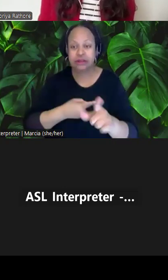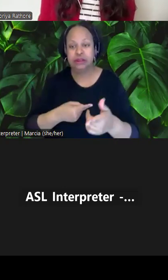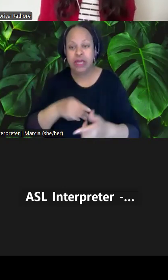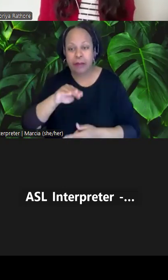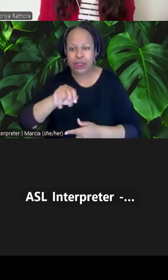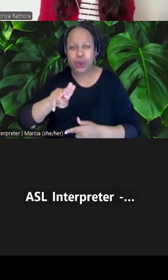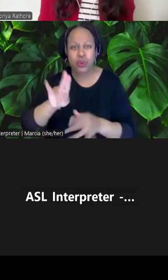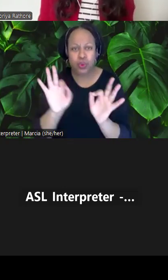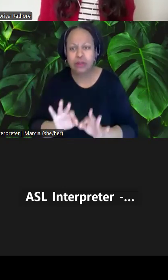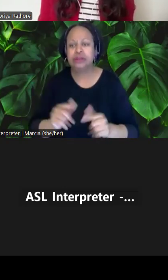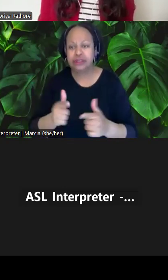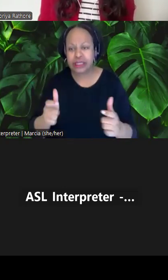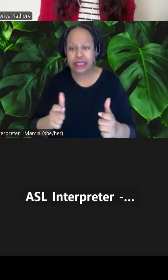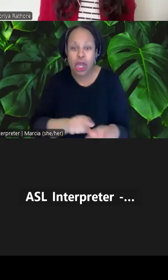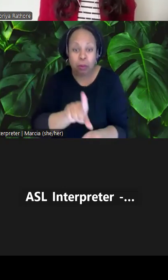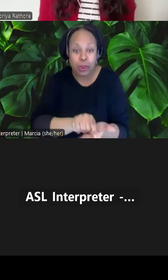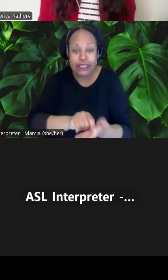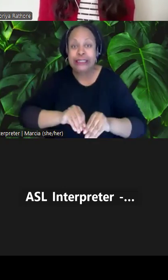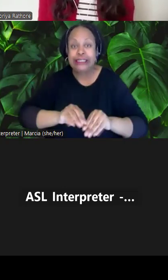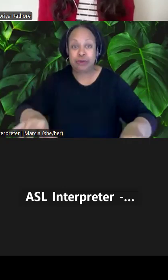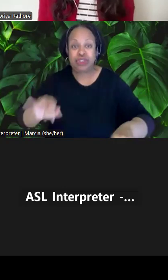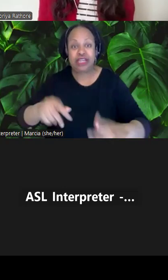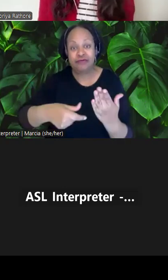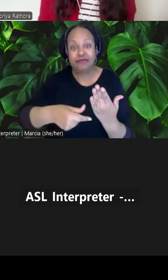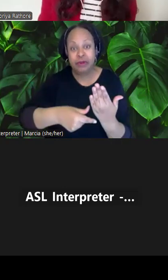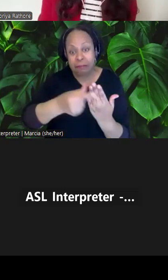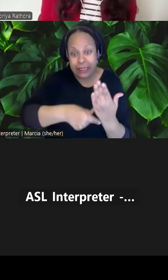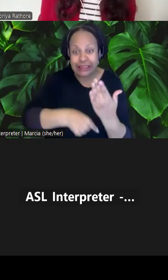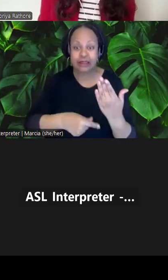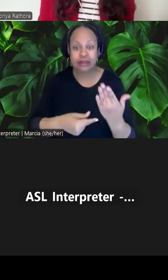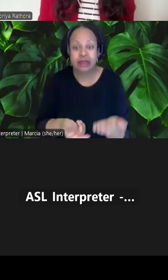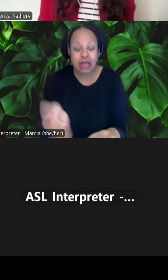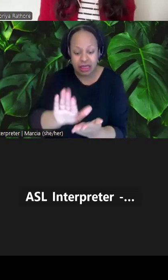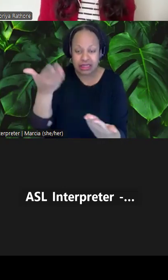printing or distribution if you're a magazine, or cover design, photography.